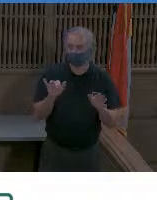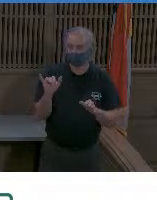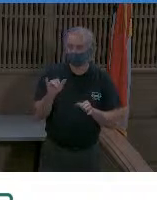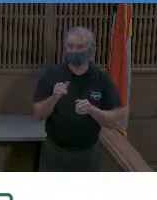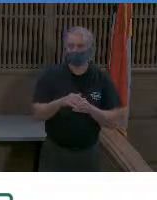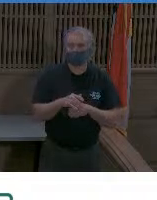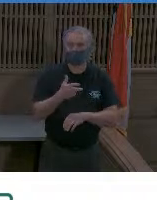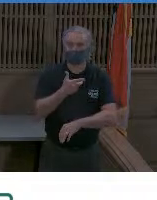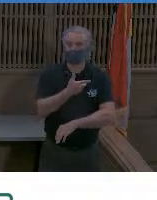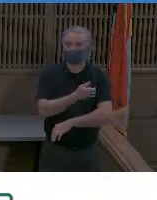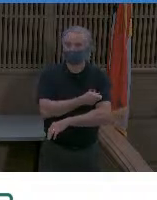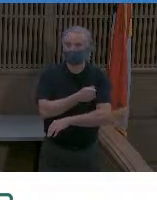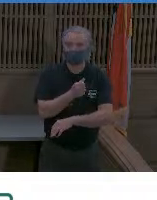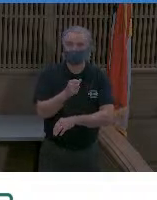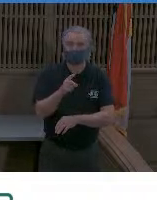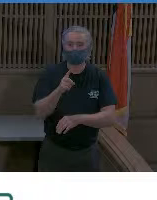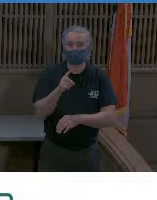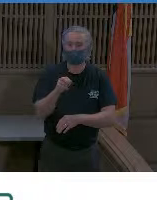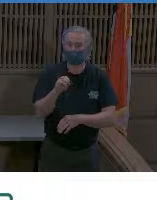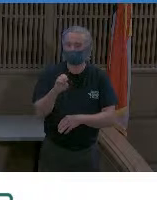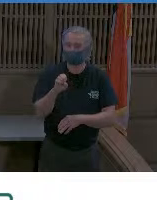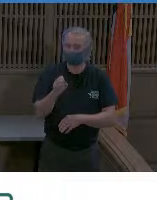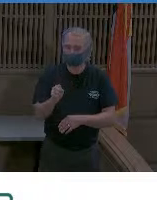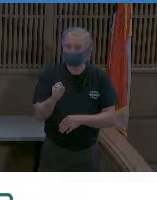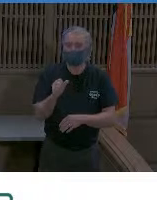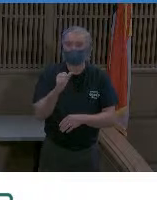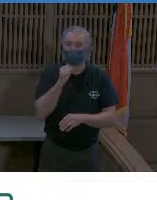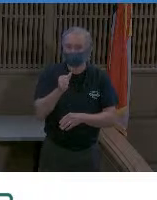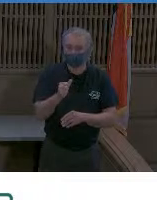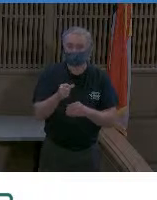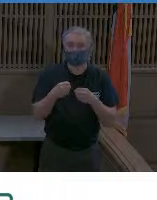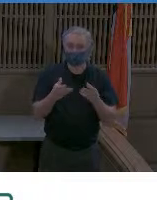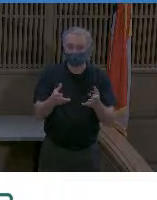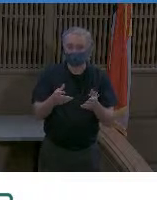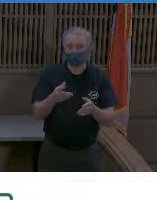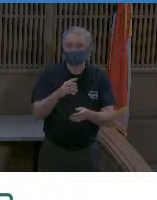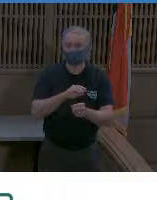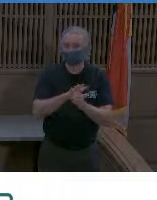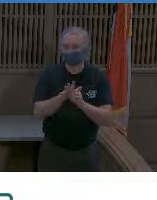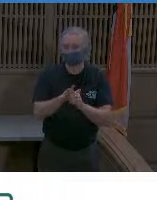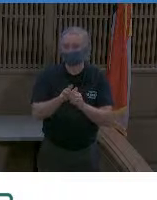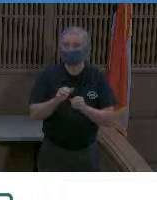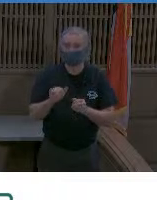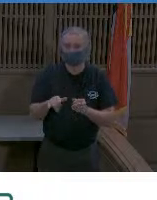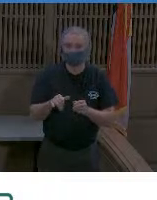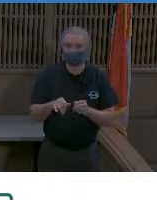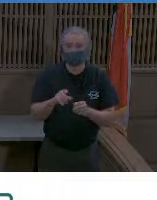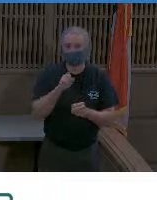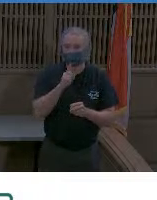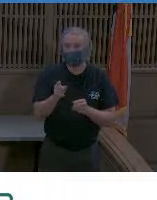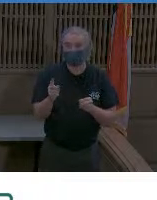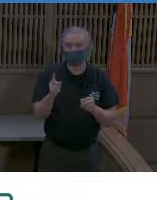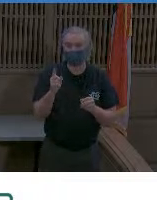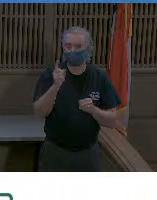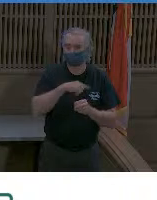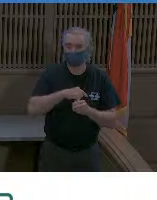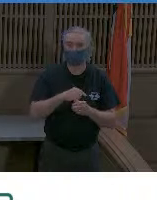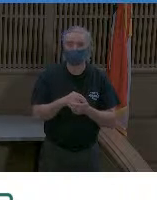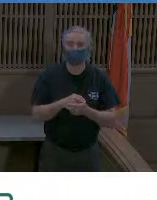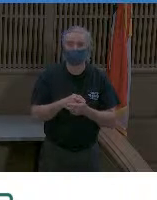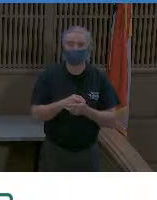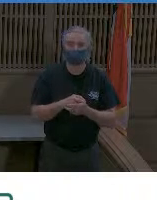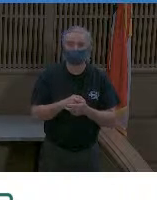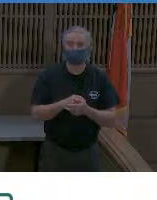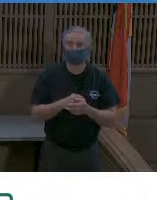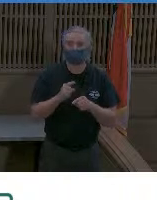vaccination does not give you COVID-19. That is an absolute falsehood. It does not give